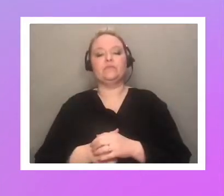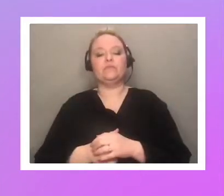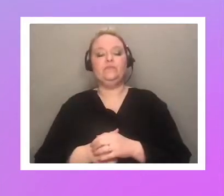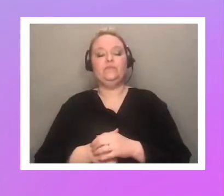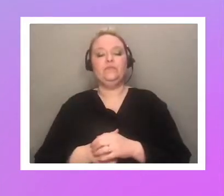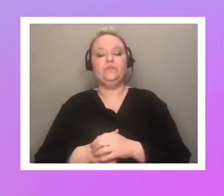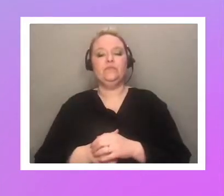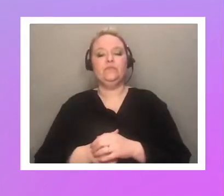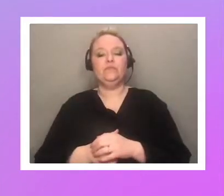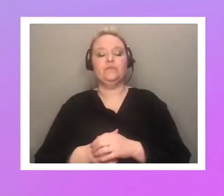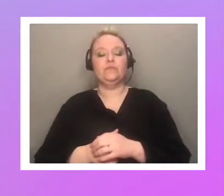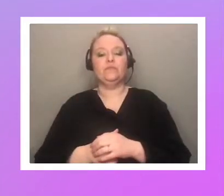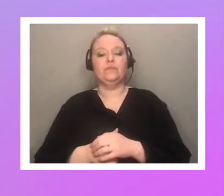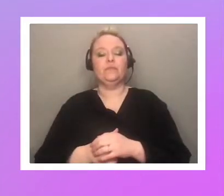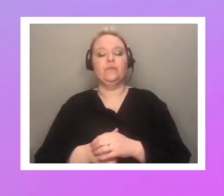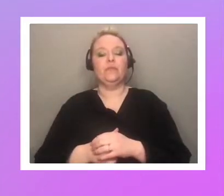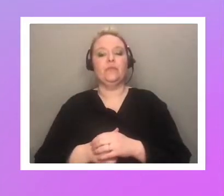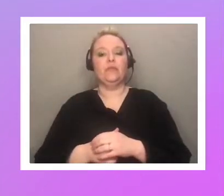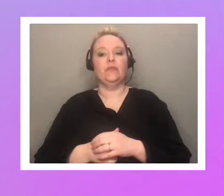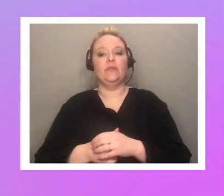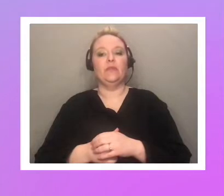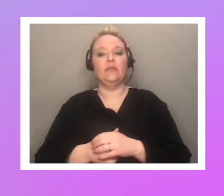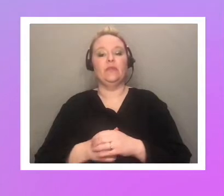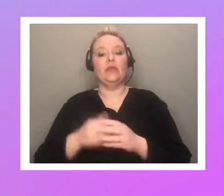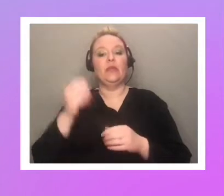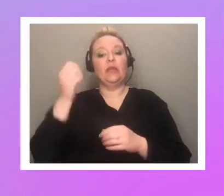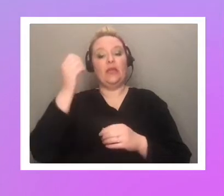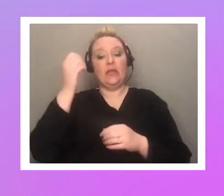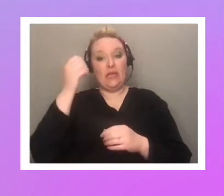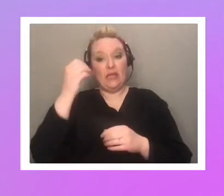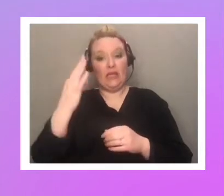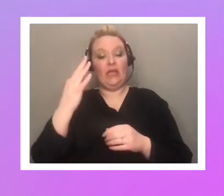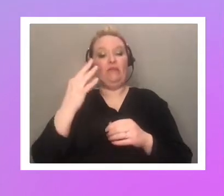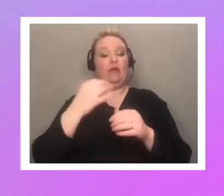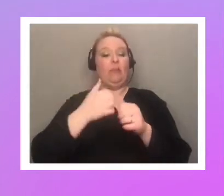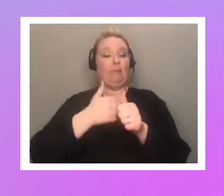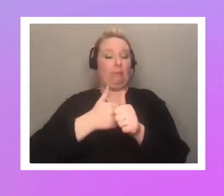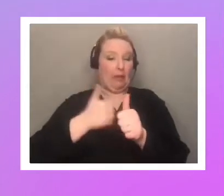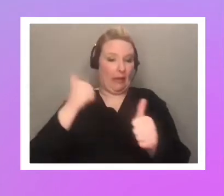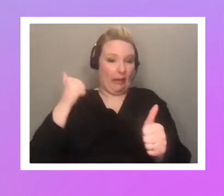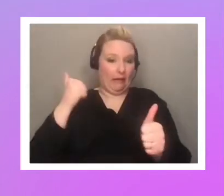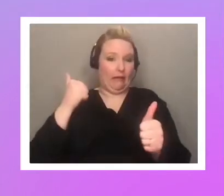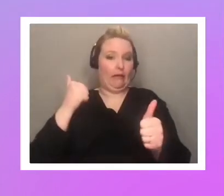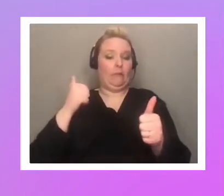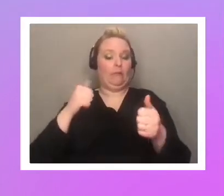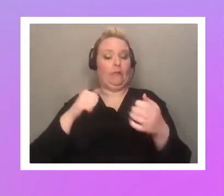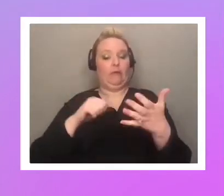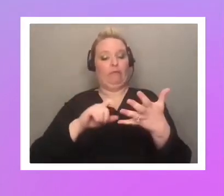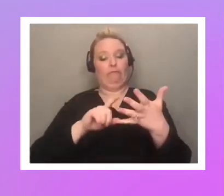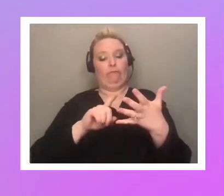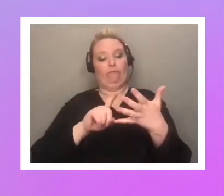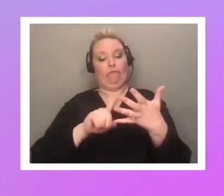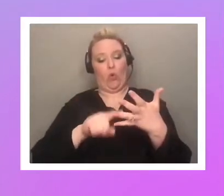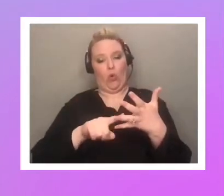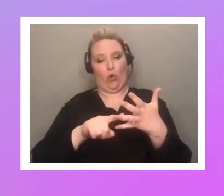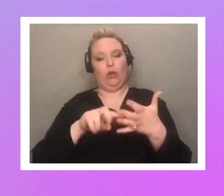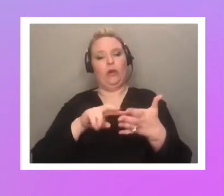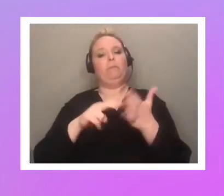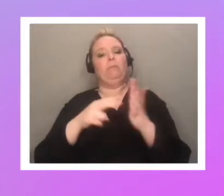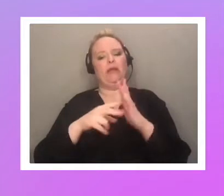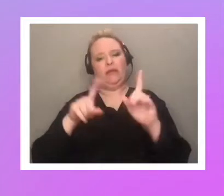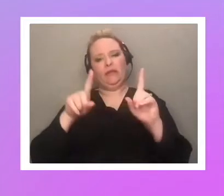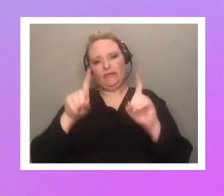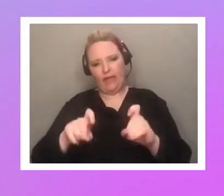So if your items don't end up all at backlog at step 4, you're going to have